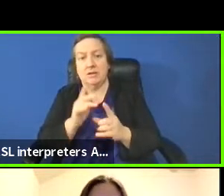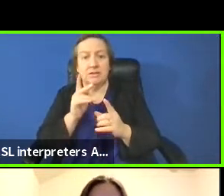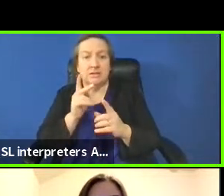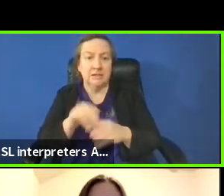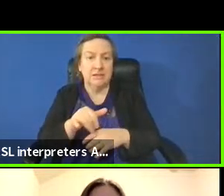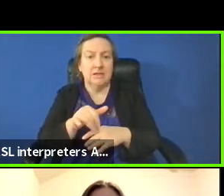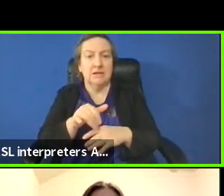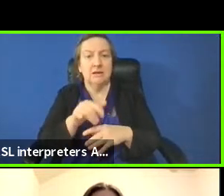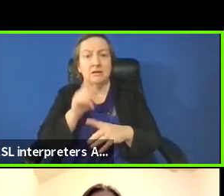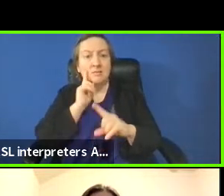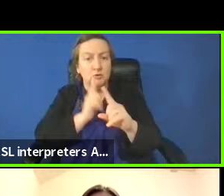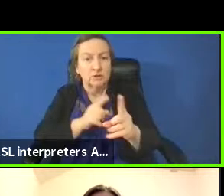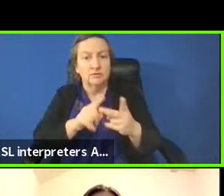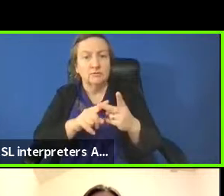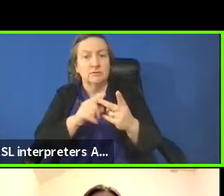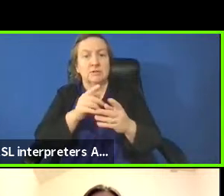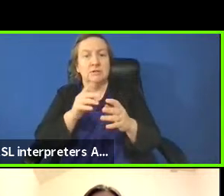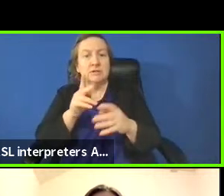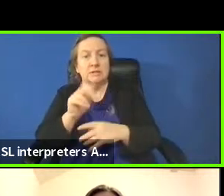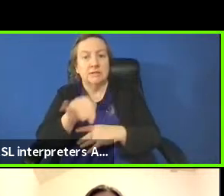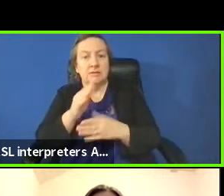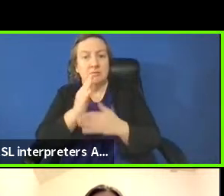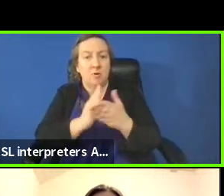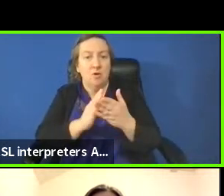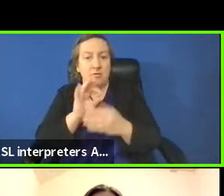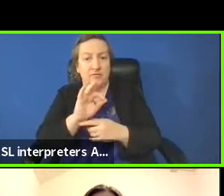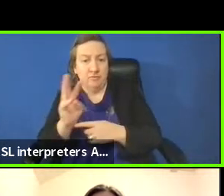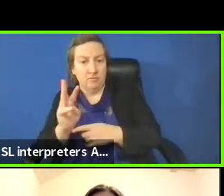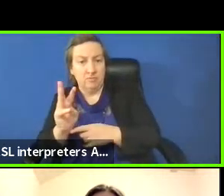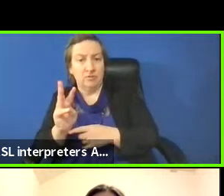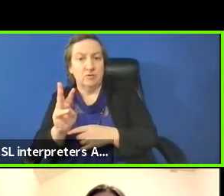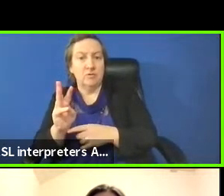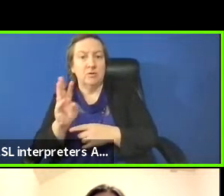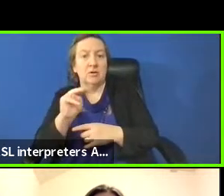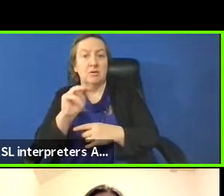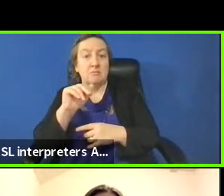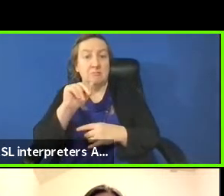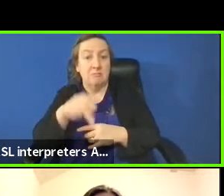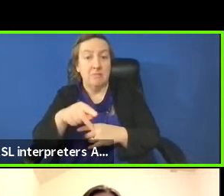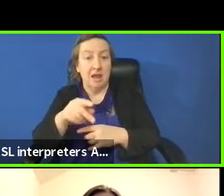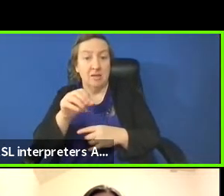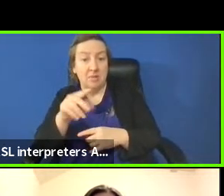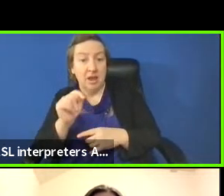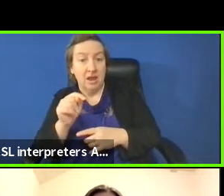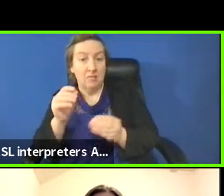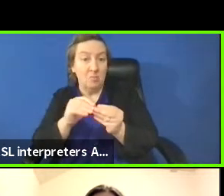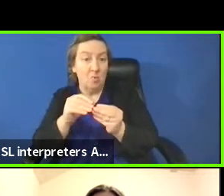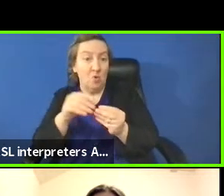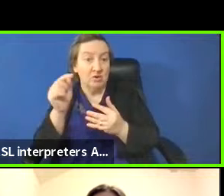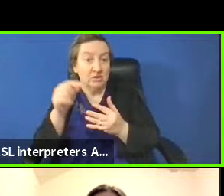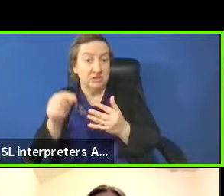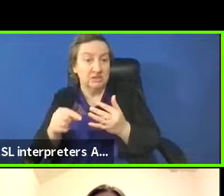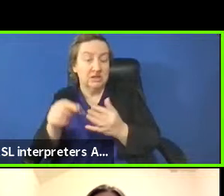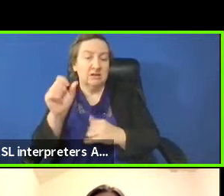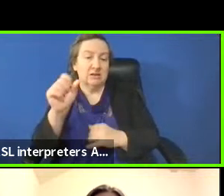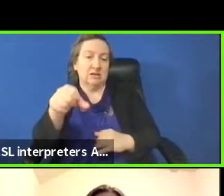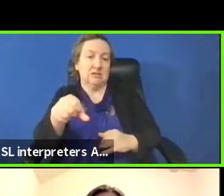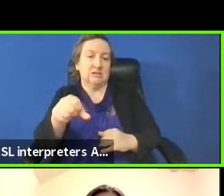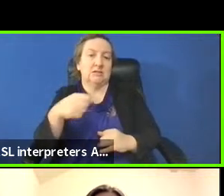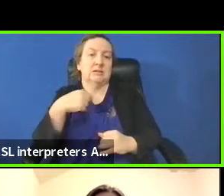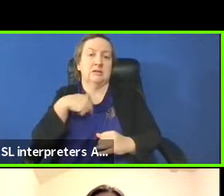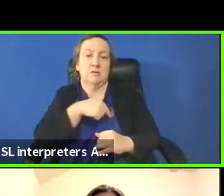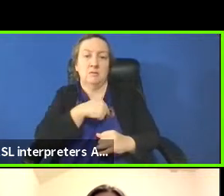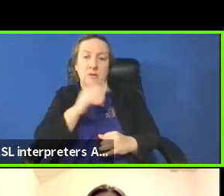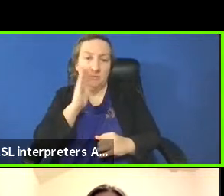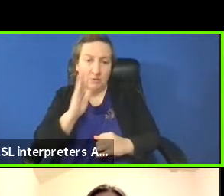piece of this framework. So yeah, but mapping it out in more detail, yes, we'll